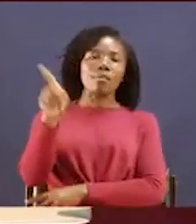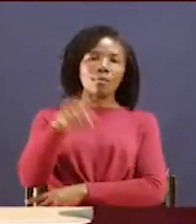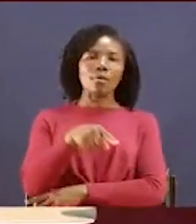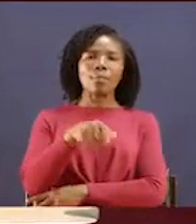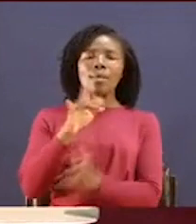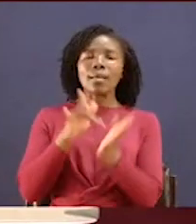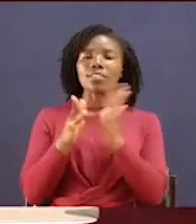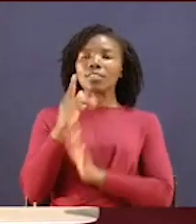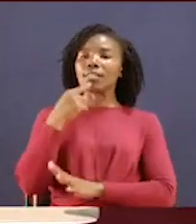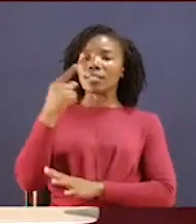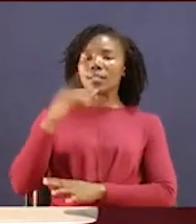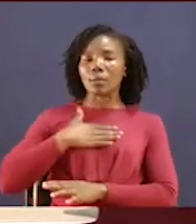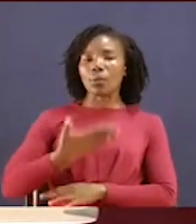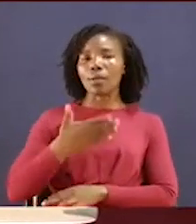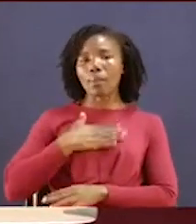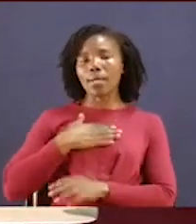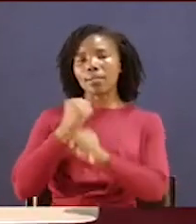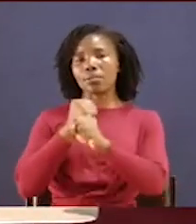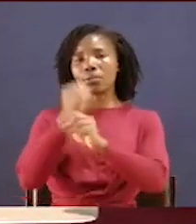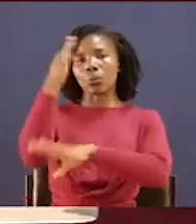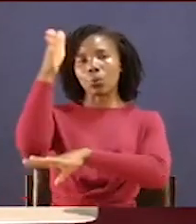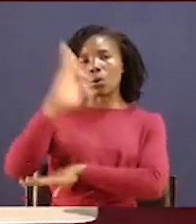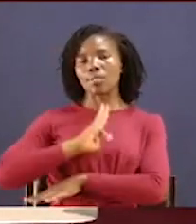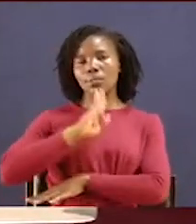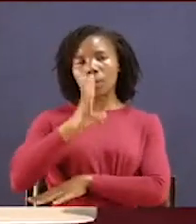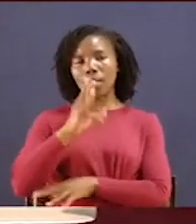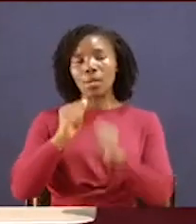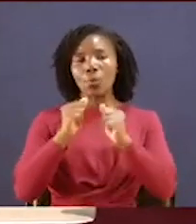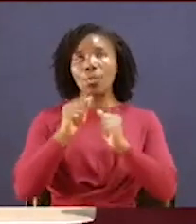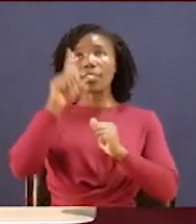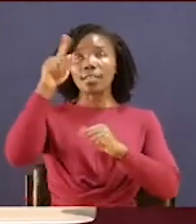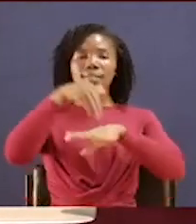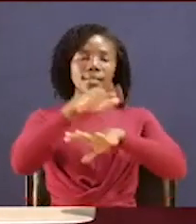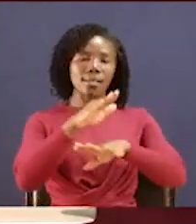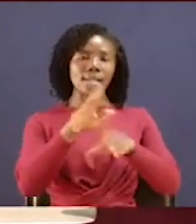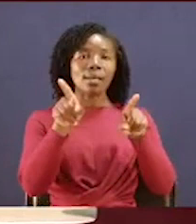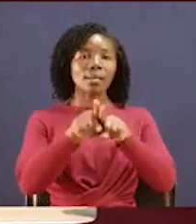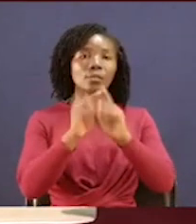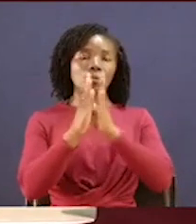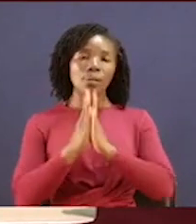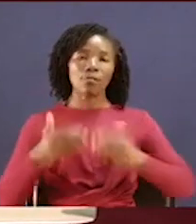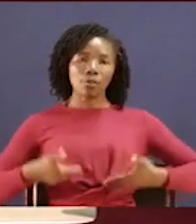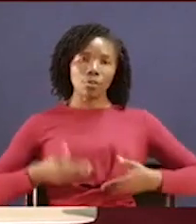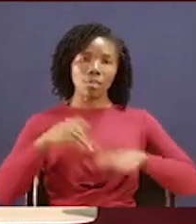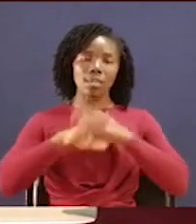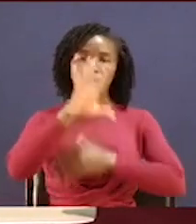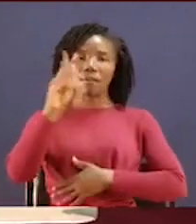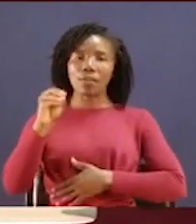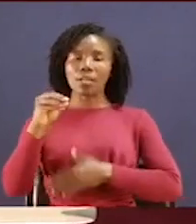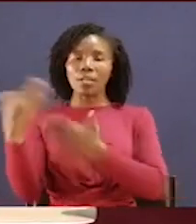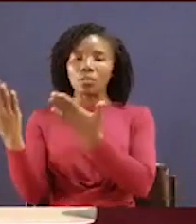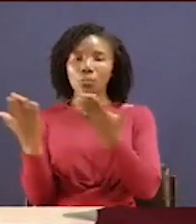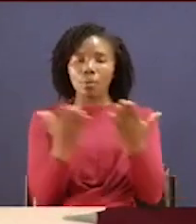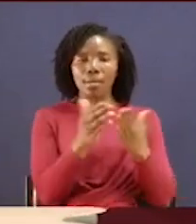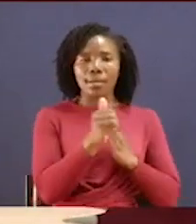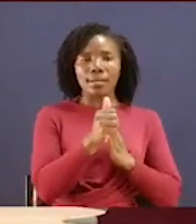to do the will of him who sent me and to complete his work. And I pray for the meetings of young people, bring us back on course, because